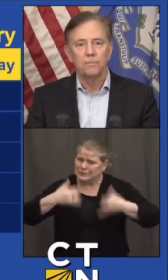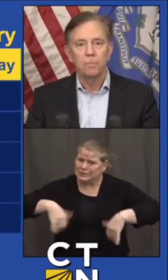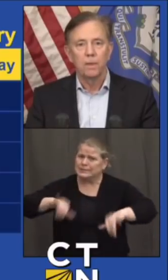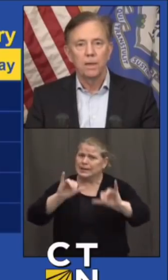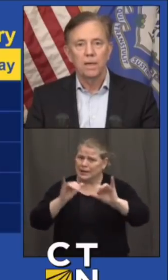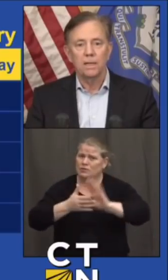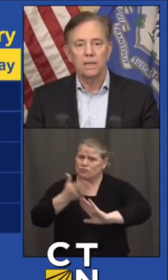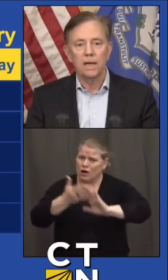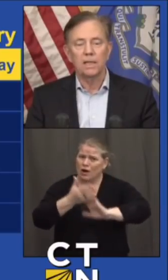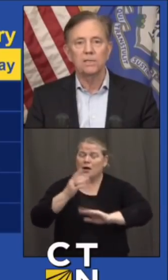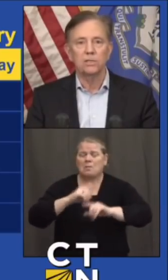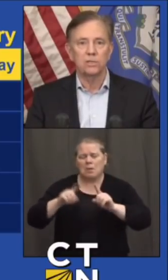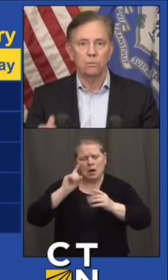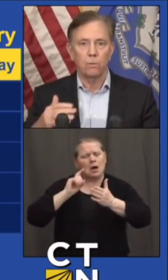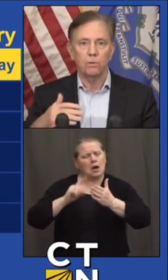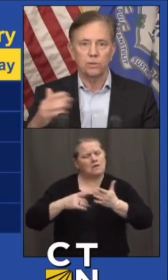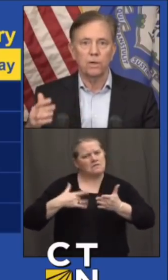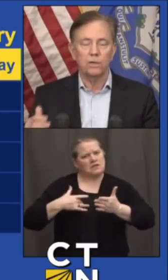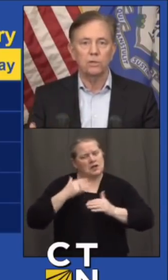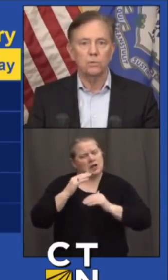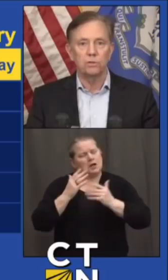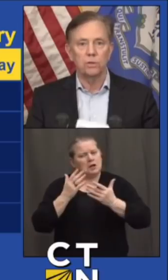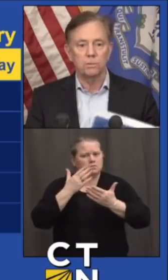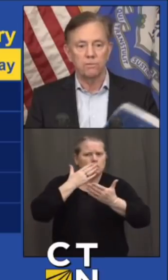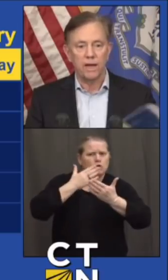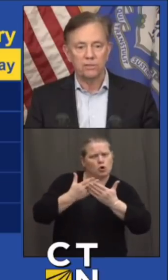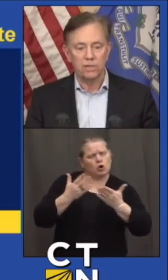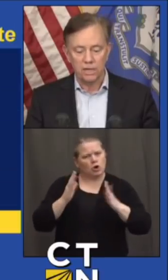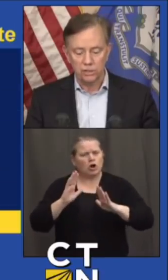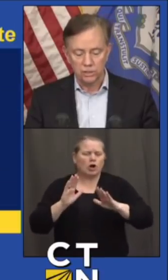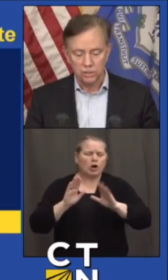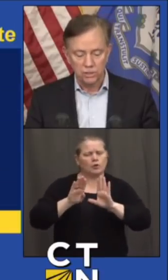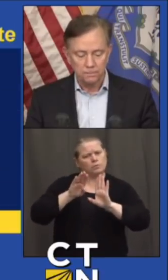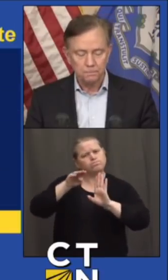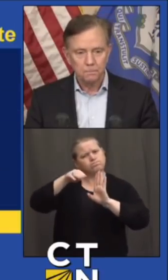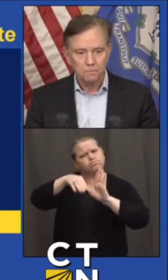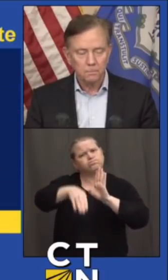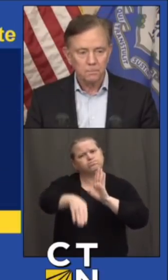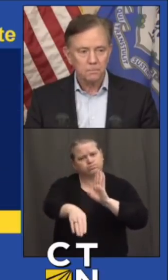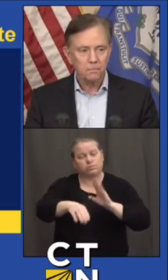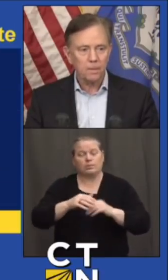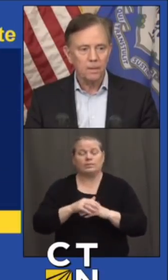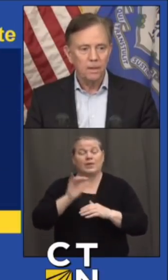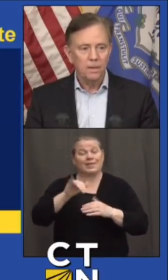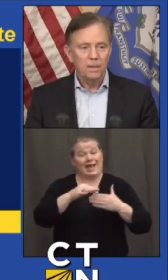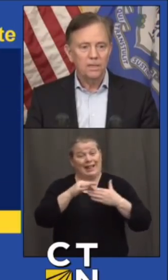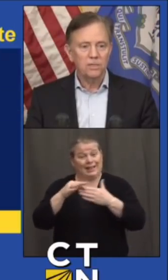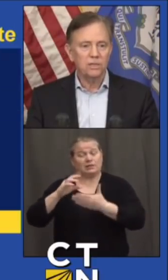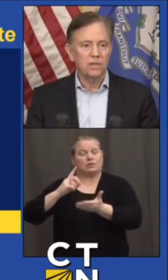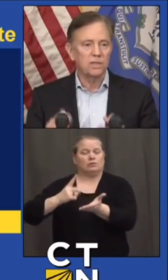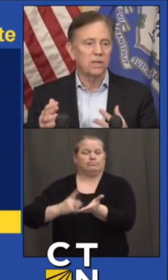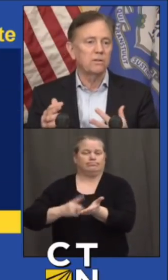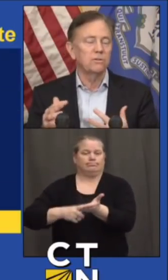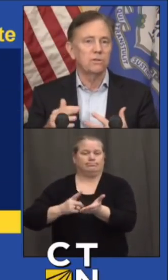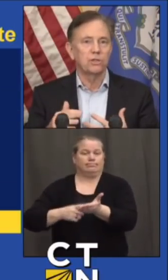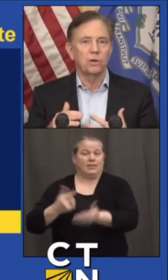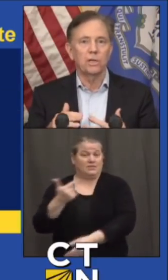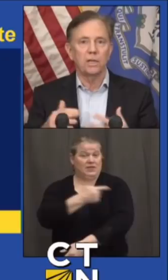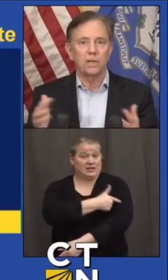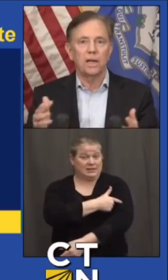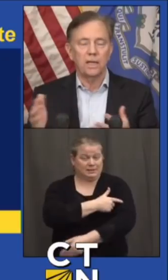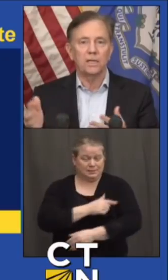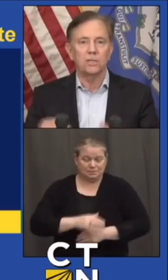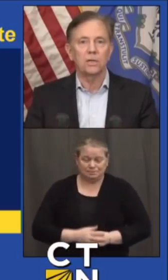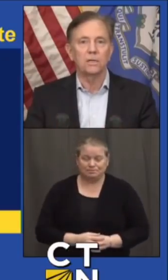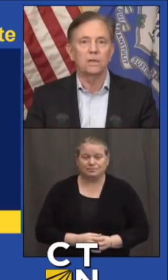hospitals. And that leads us to what we're trying to do in terms of vaccinations. This continues to show